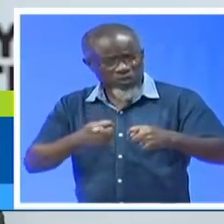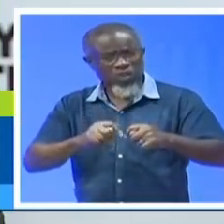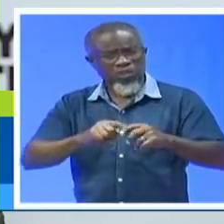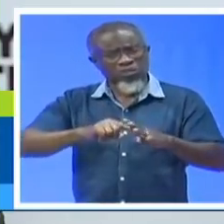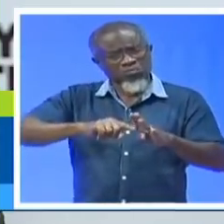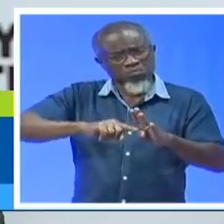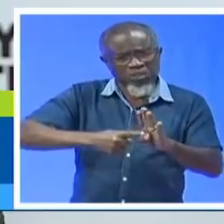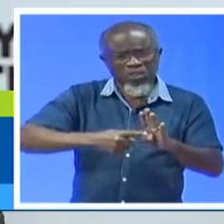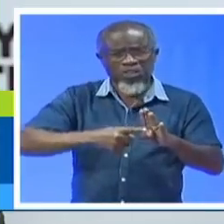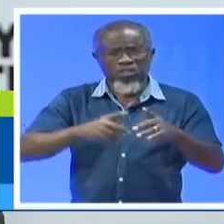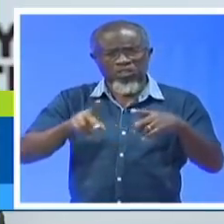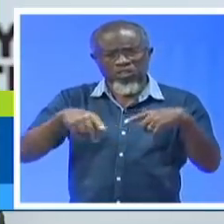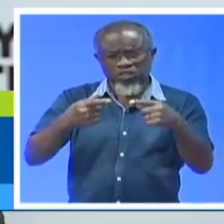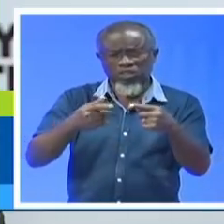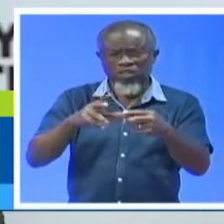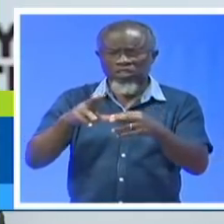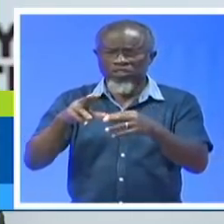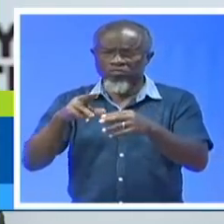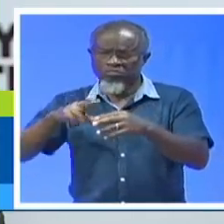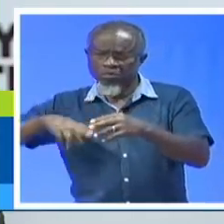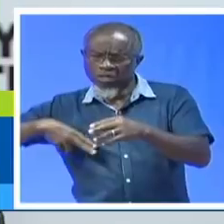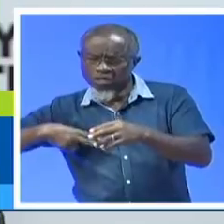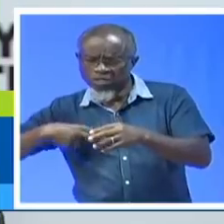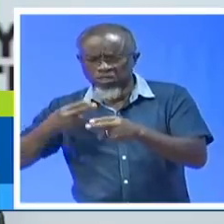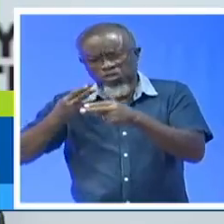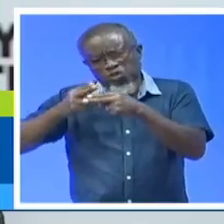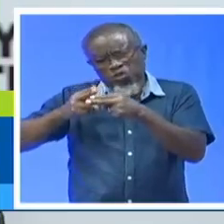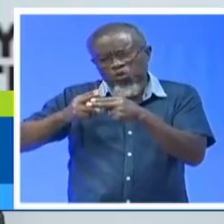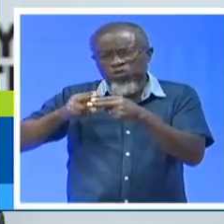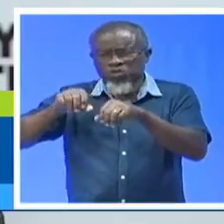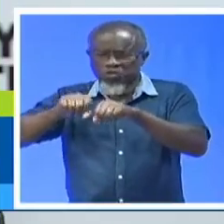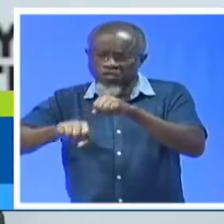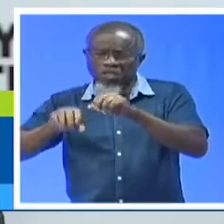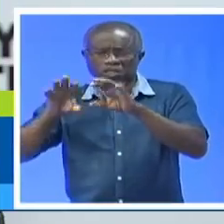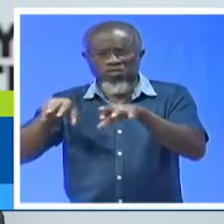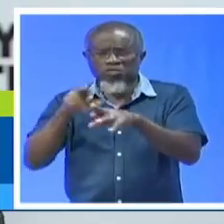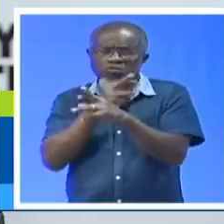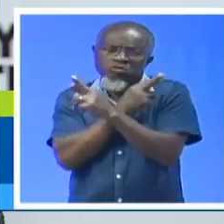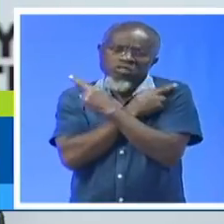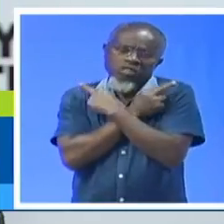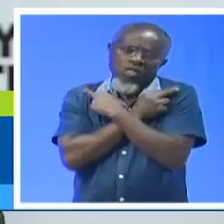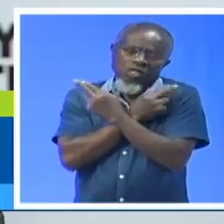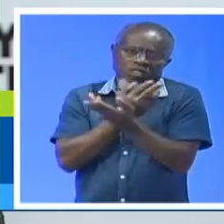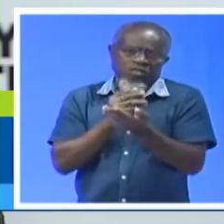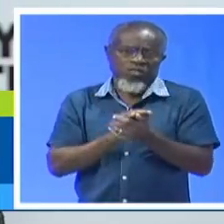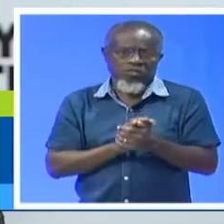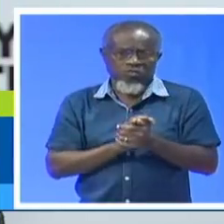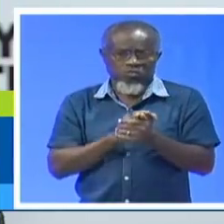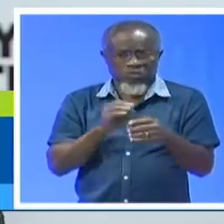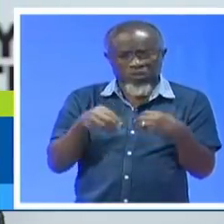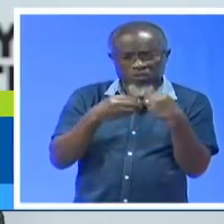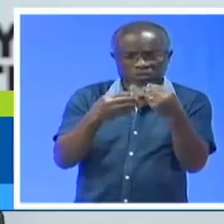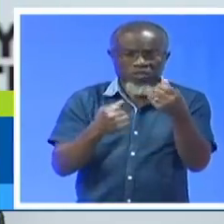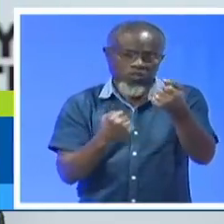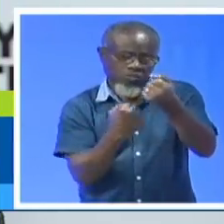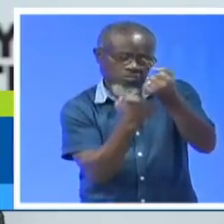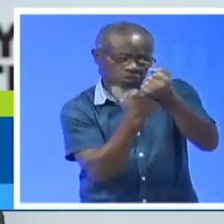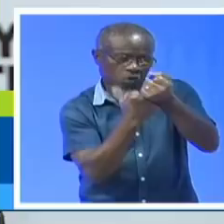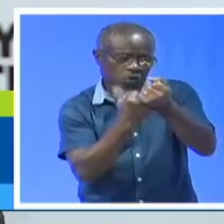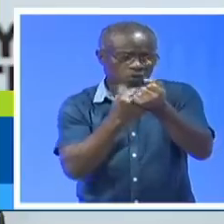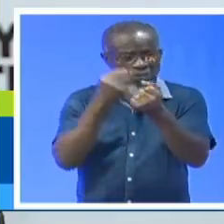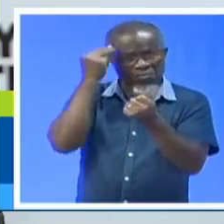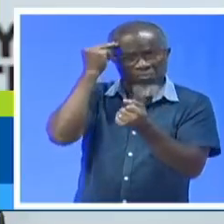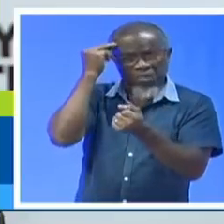leave as possible so they could relax, they could decompress. We have provided them with psychological counseling.